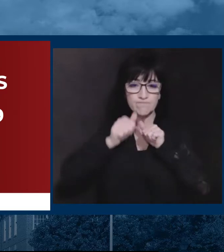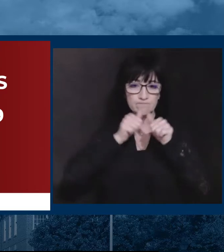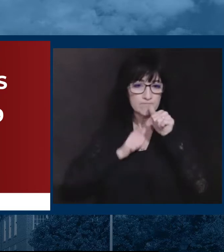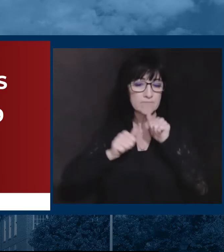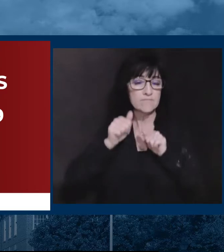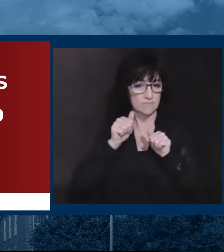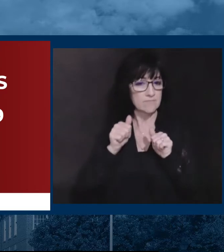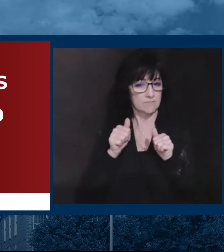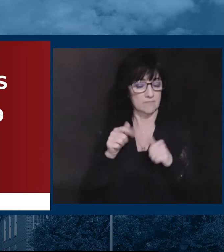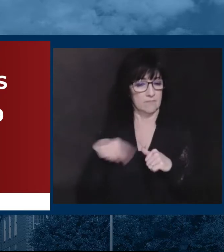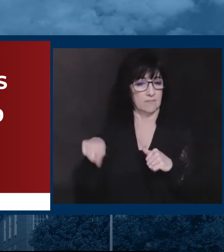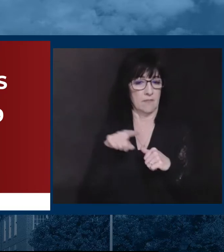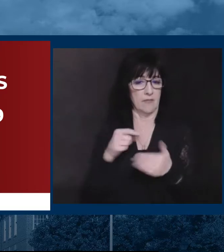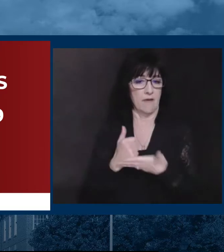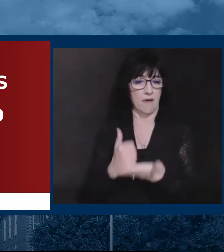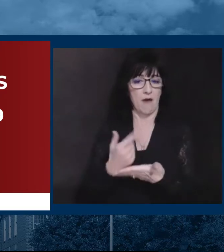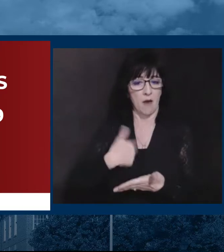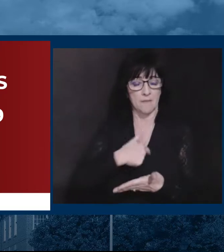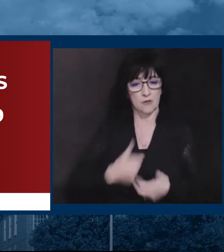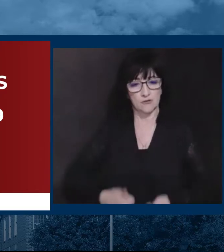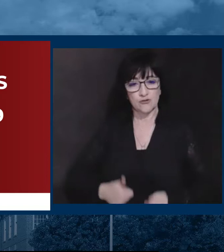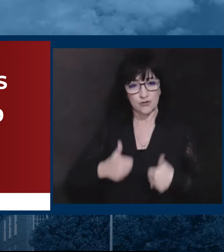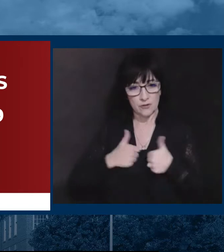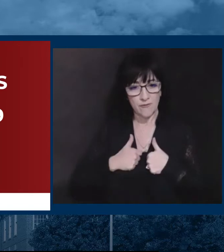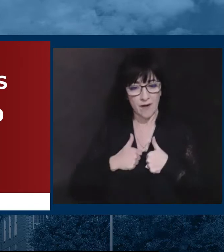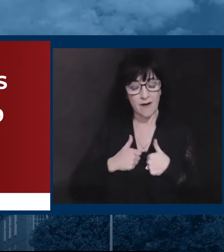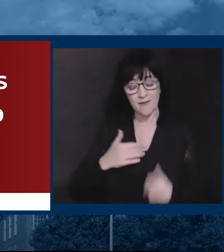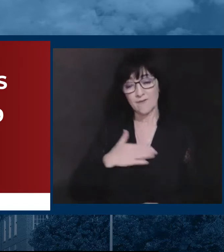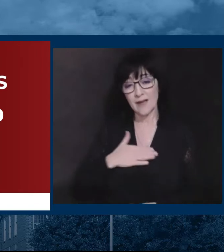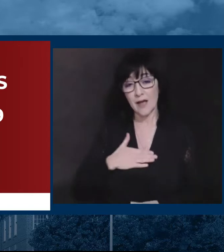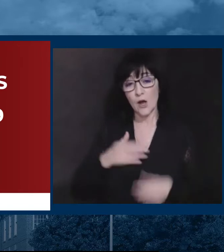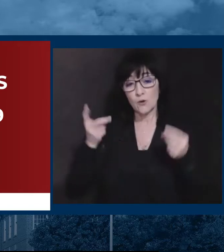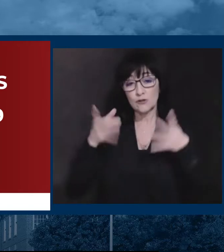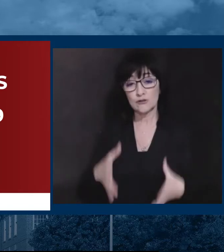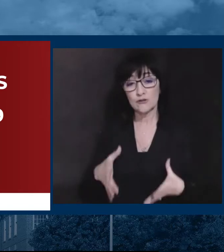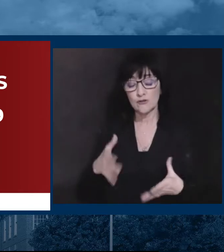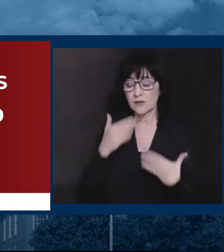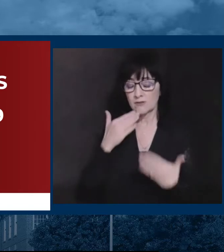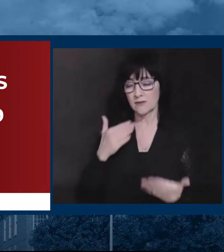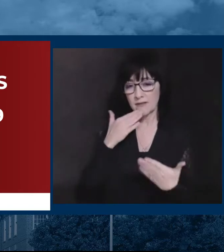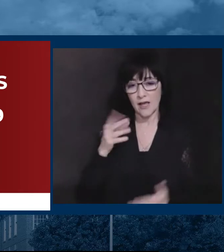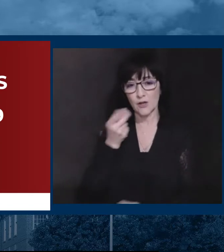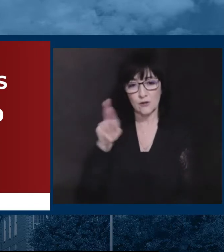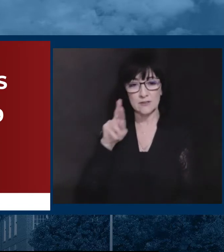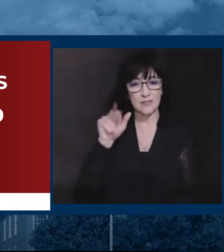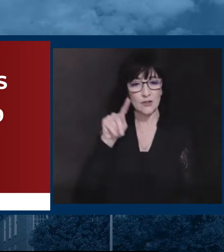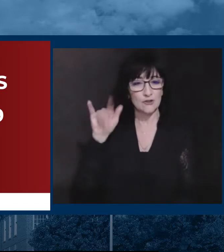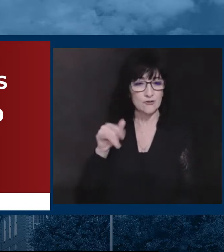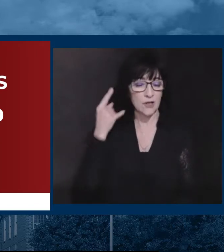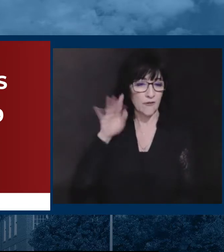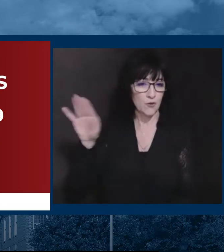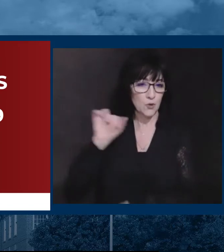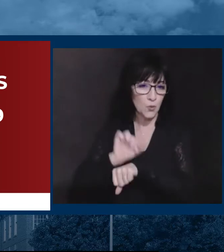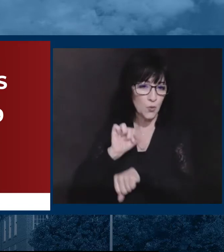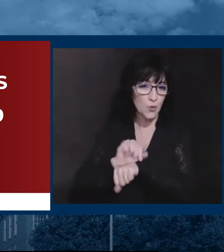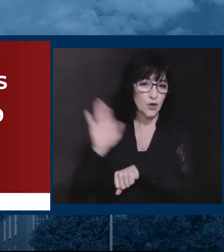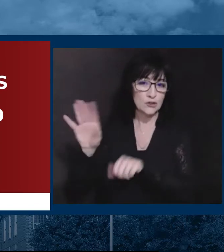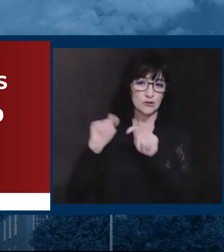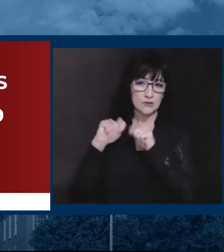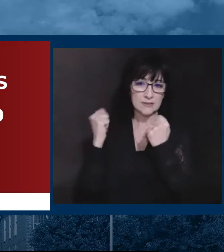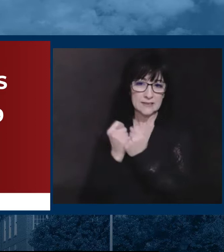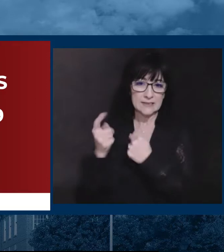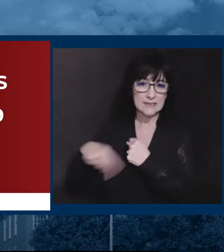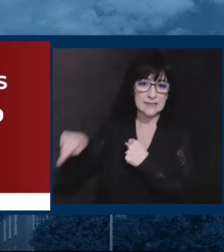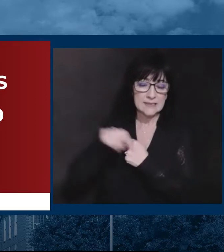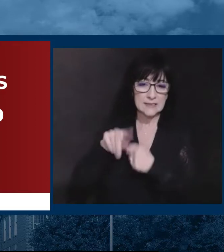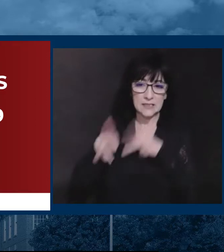public health side with Dr. Karyl Rattay, Director of Public Health. Thank you, Dr. Rattay, for your work and that of your team. Dr.